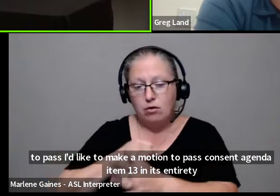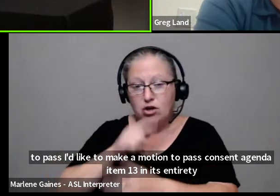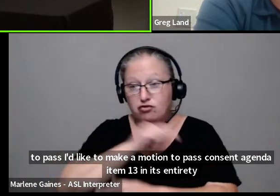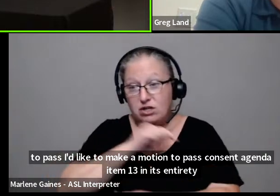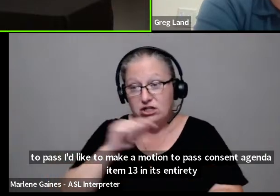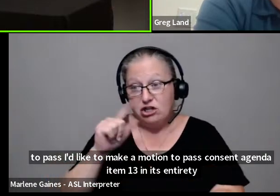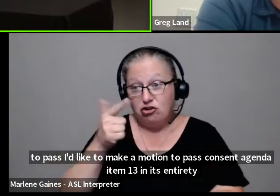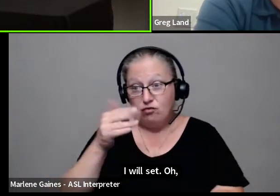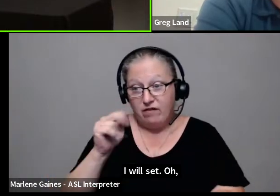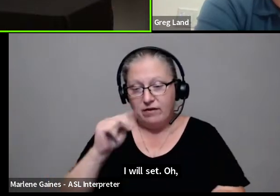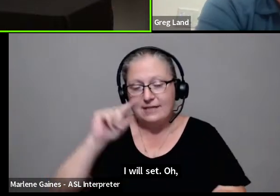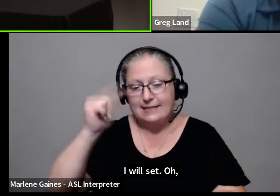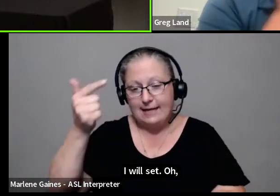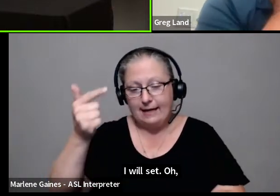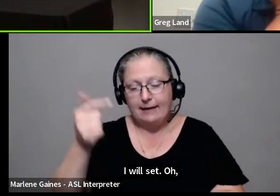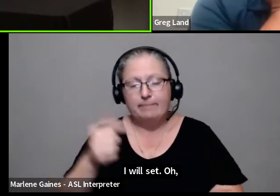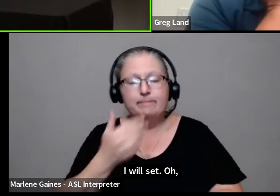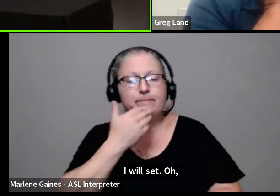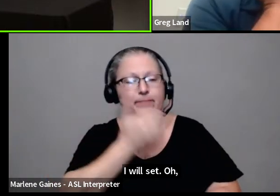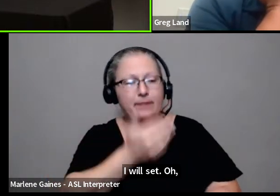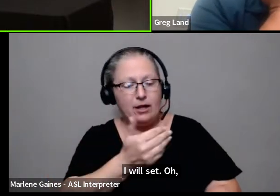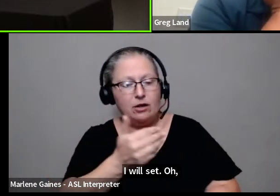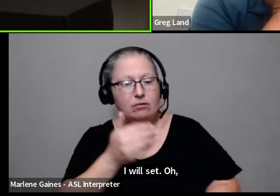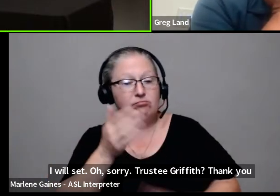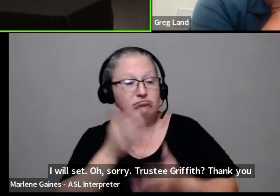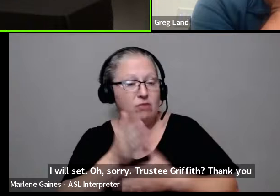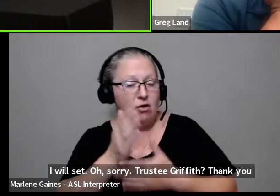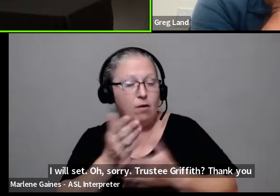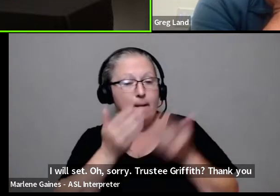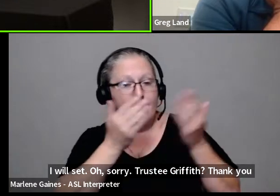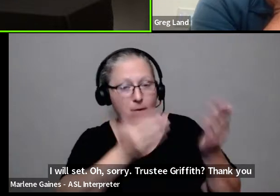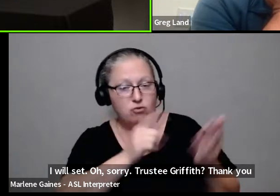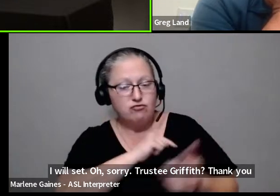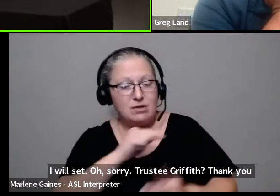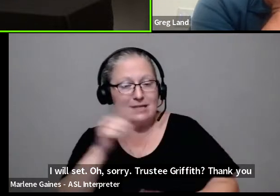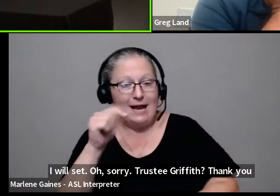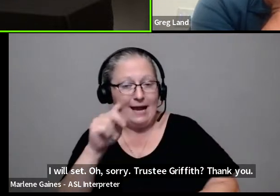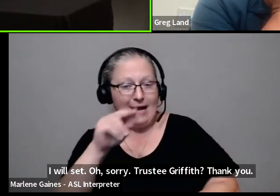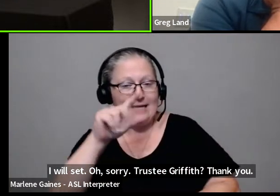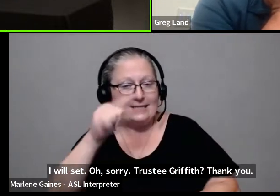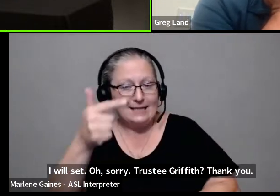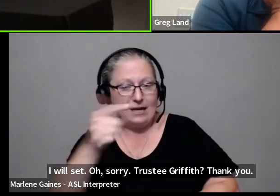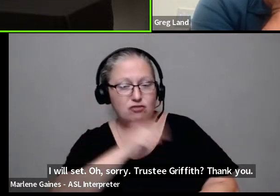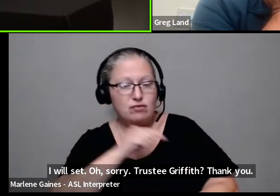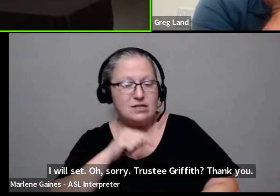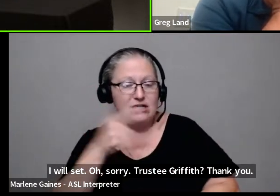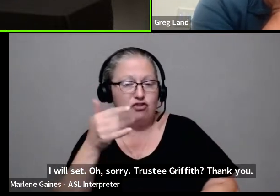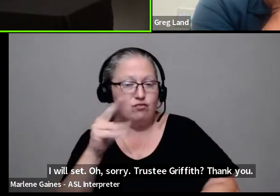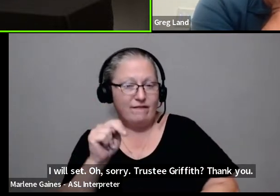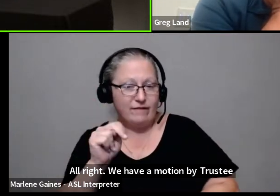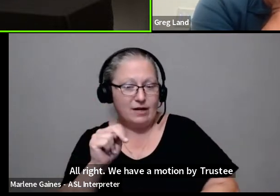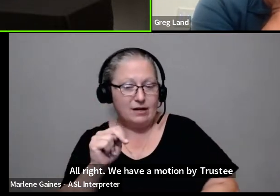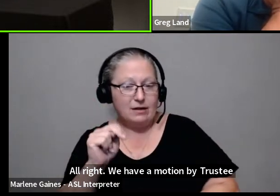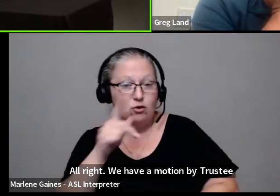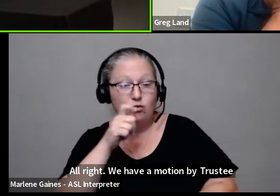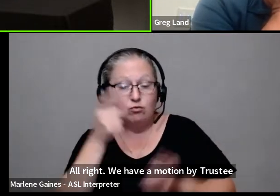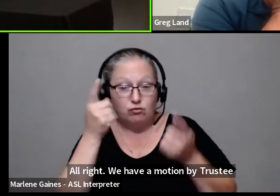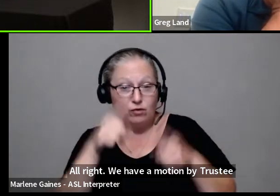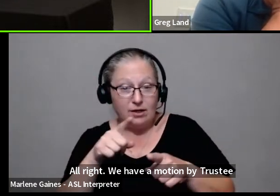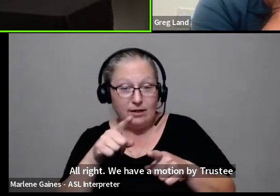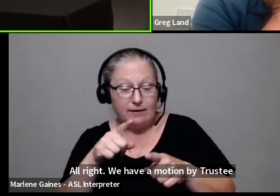Trustee Griffin? I'll second it. Thank you. All right, we have a motion by Trustee Land and a second by Trustee Griffin. All in